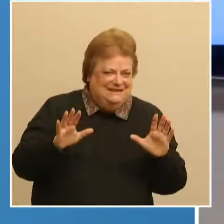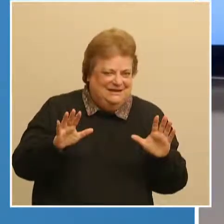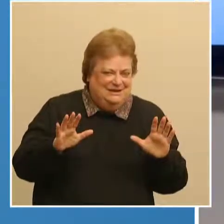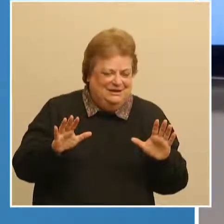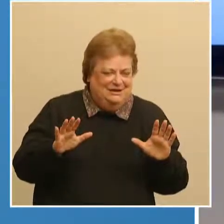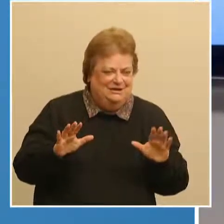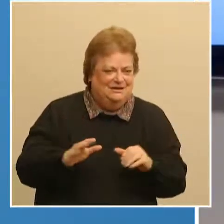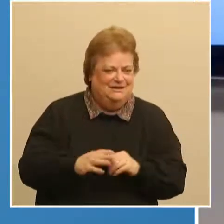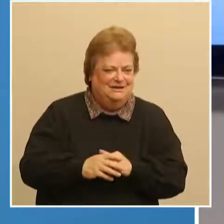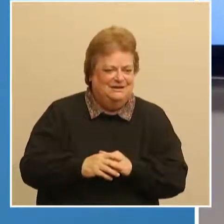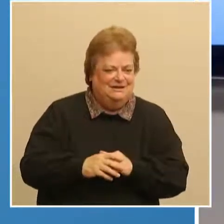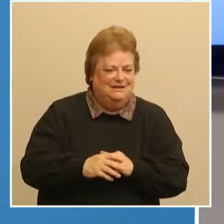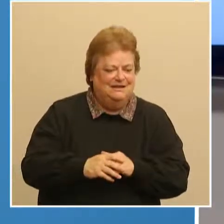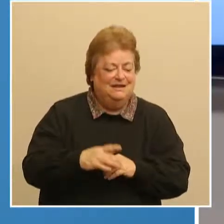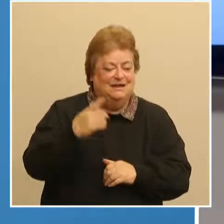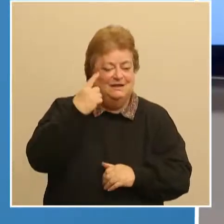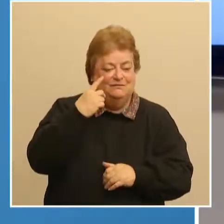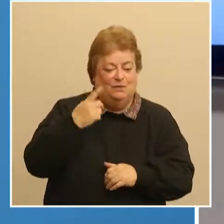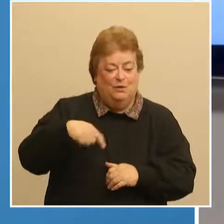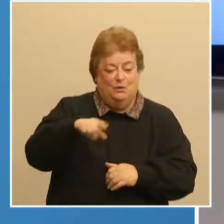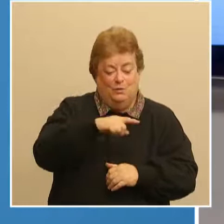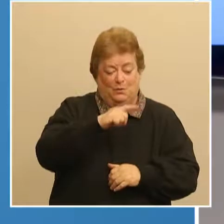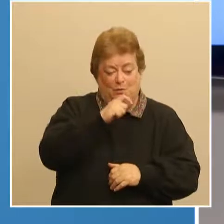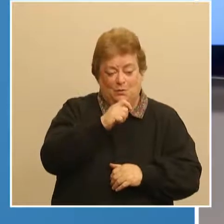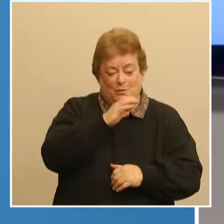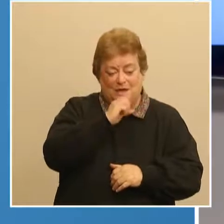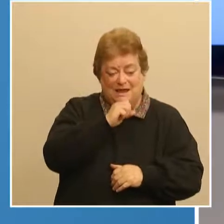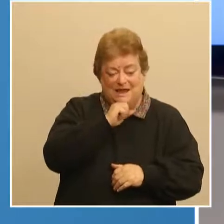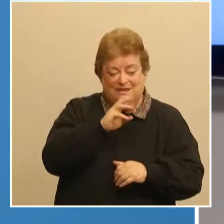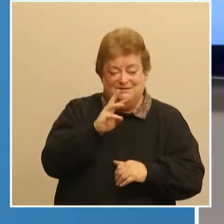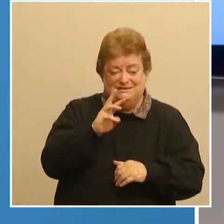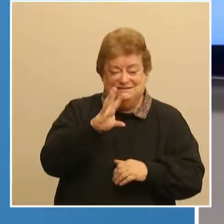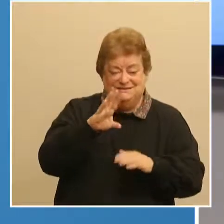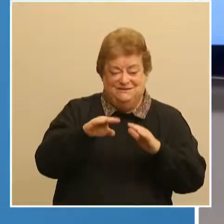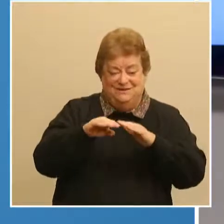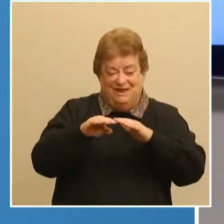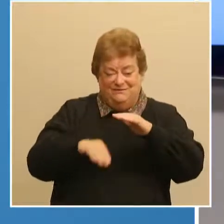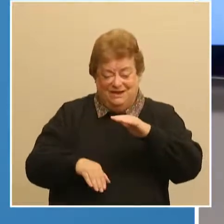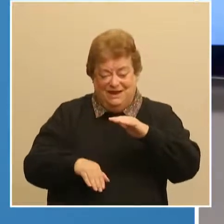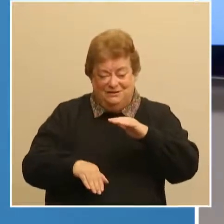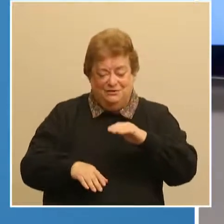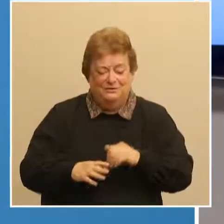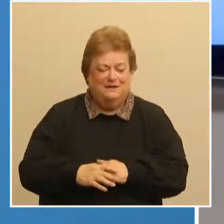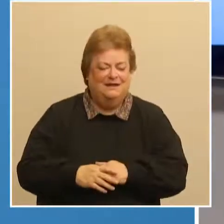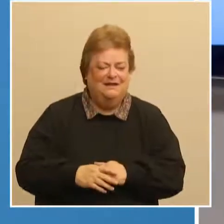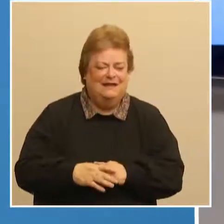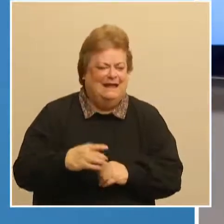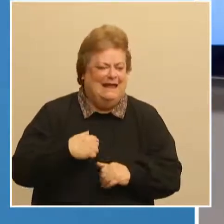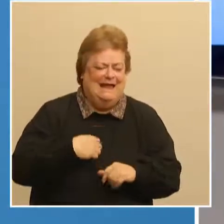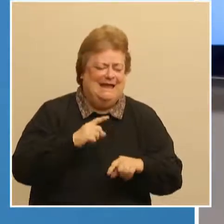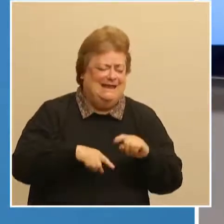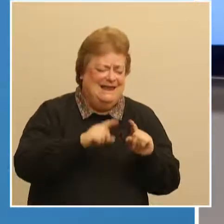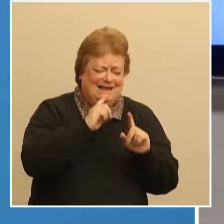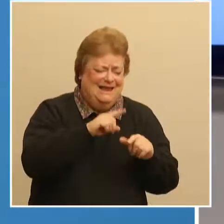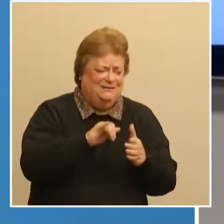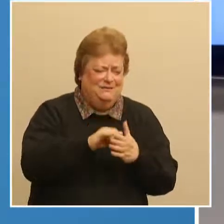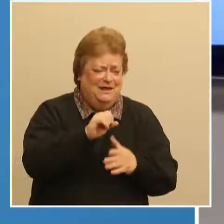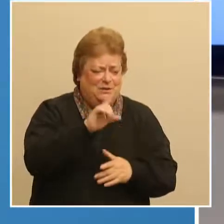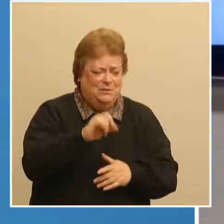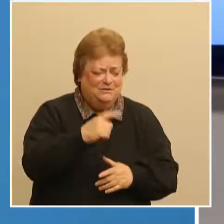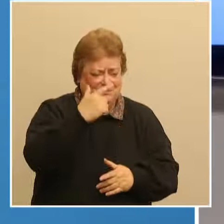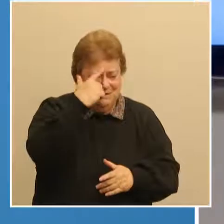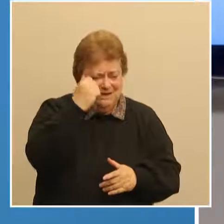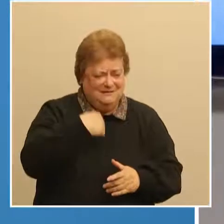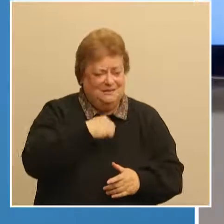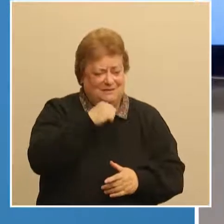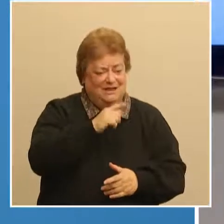that it's for those 65 and younger. So I can't really answer that question, Brent, because I'm not